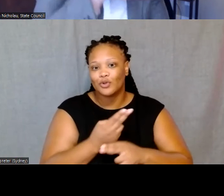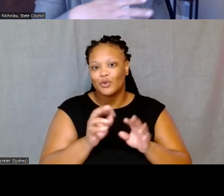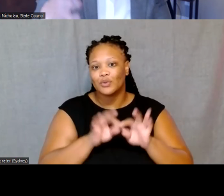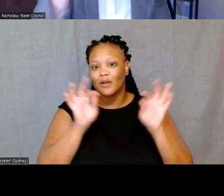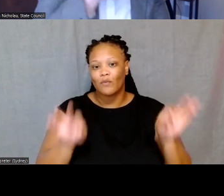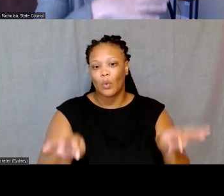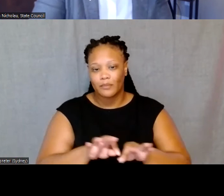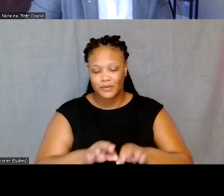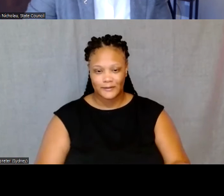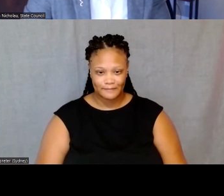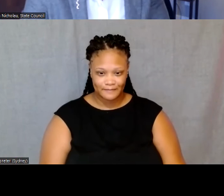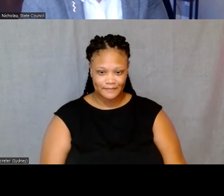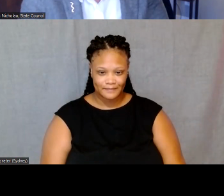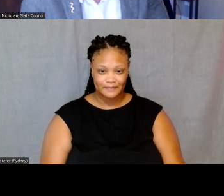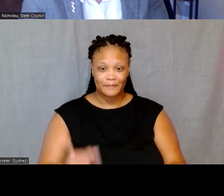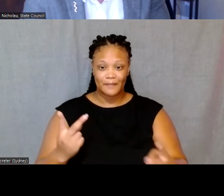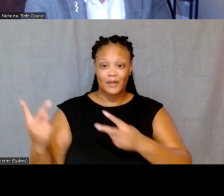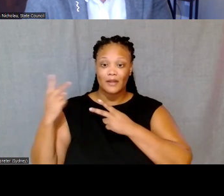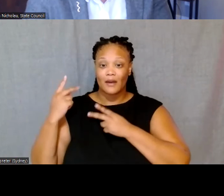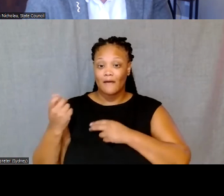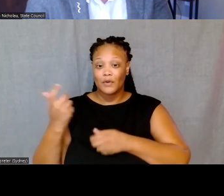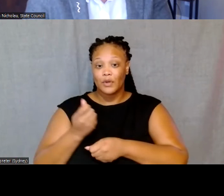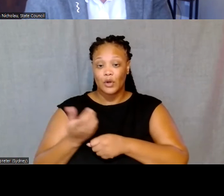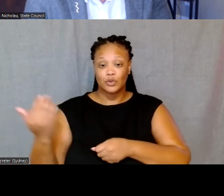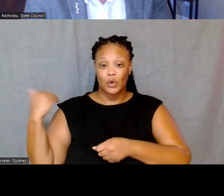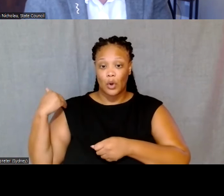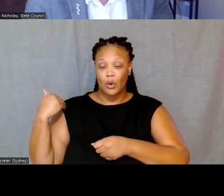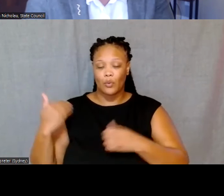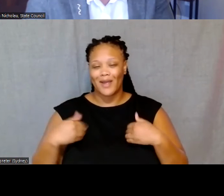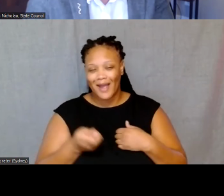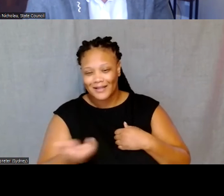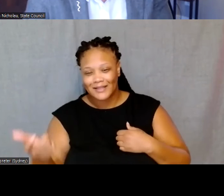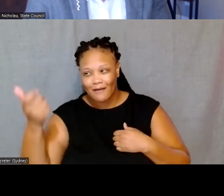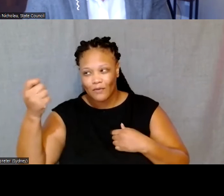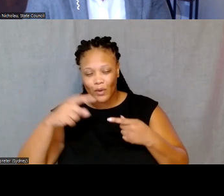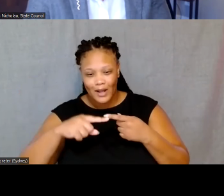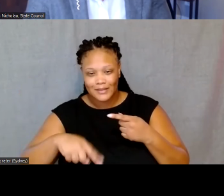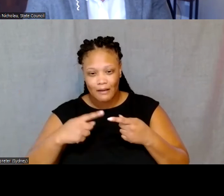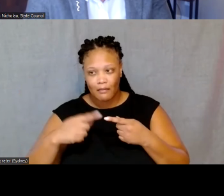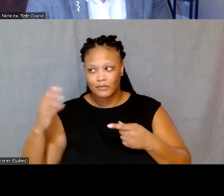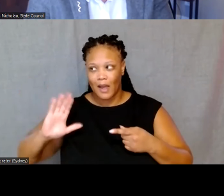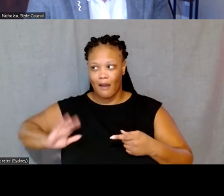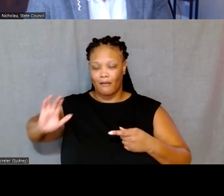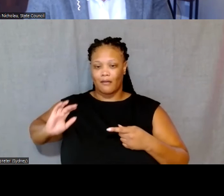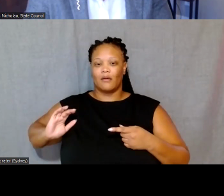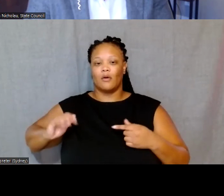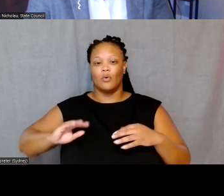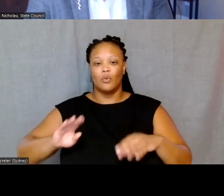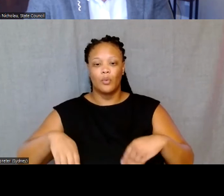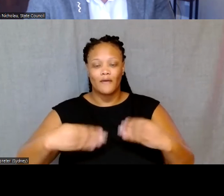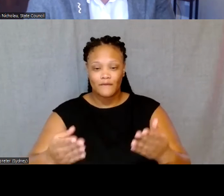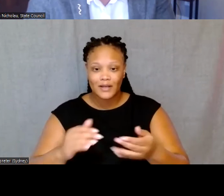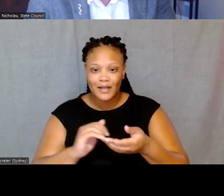look back a few years at our grant cycles, several grant cycles ago, we funded the Lanterman Housing Alliance to produce